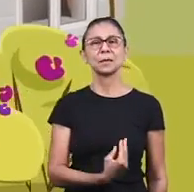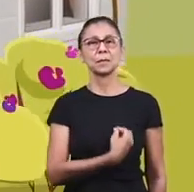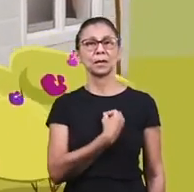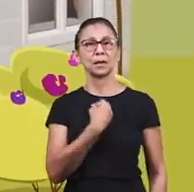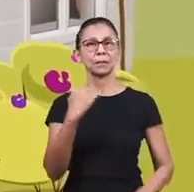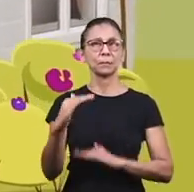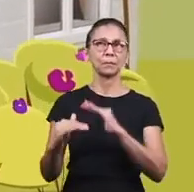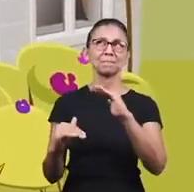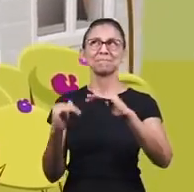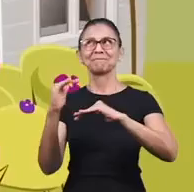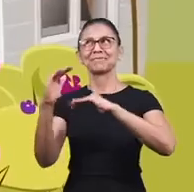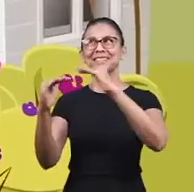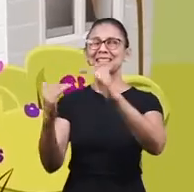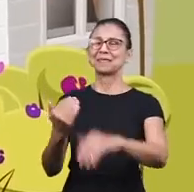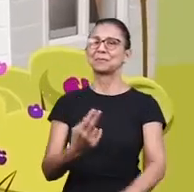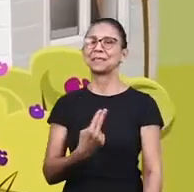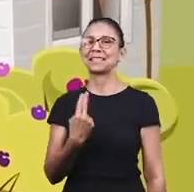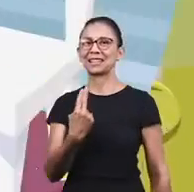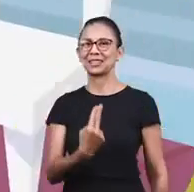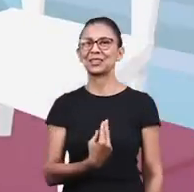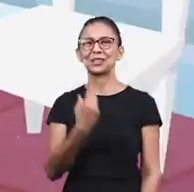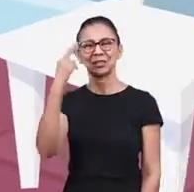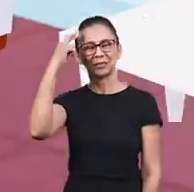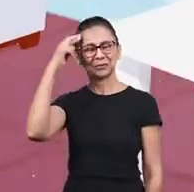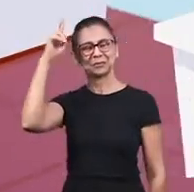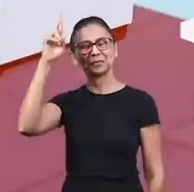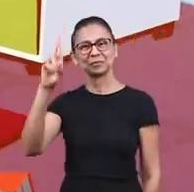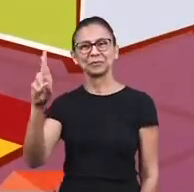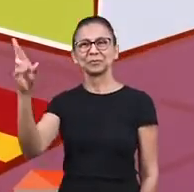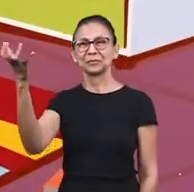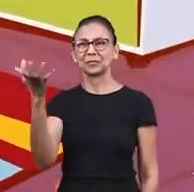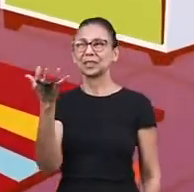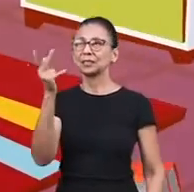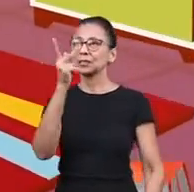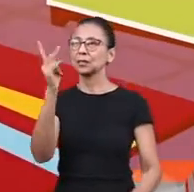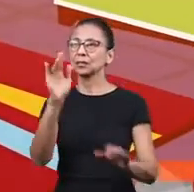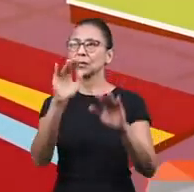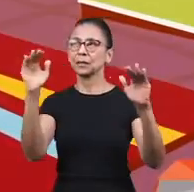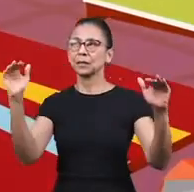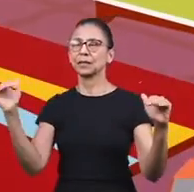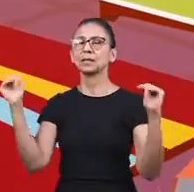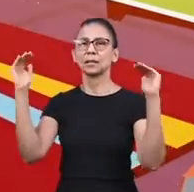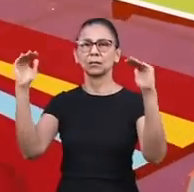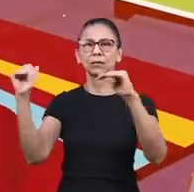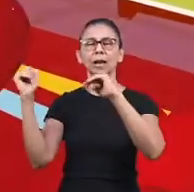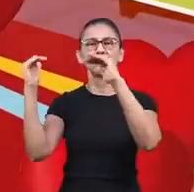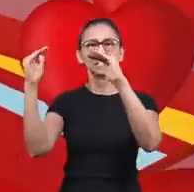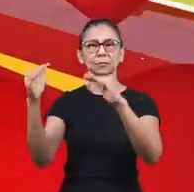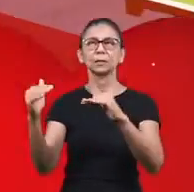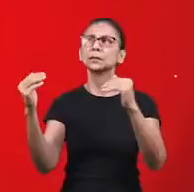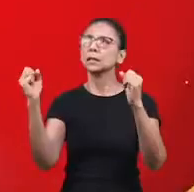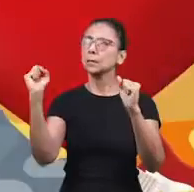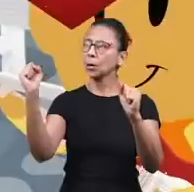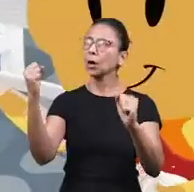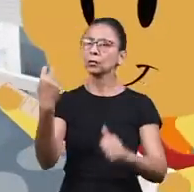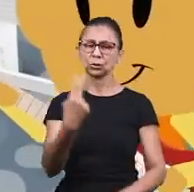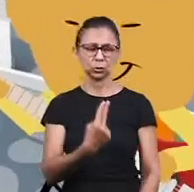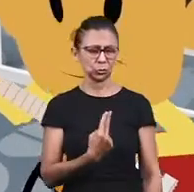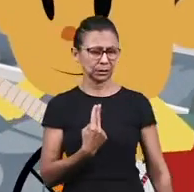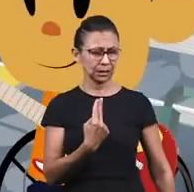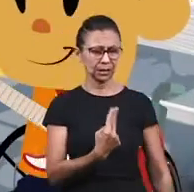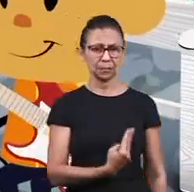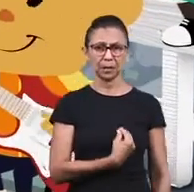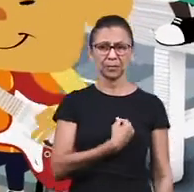to edify my house. Use me, Lord. I want to glorify you. Use me,